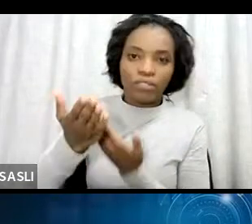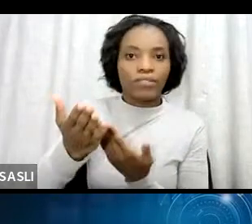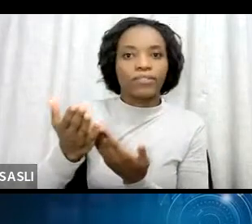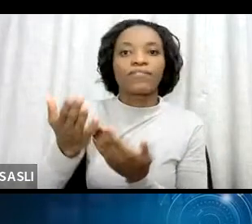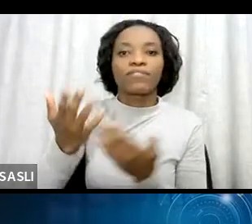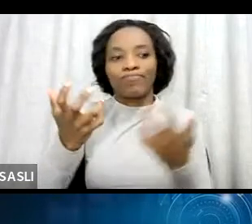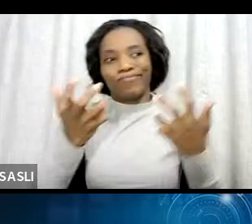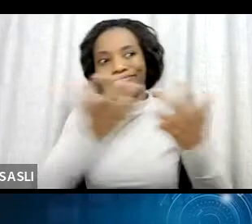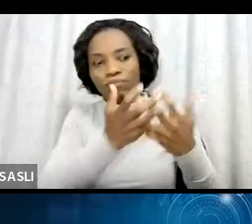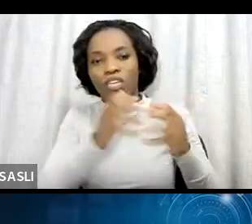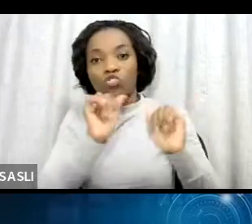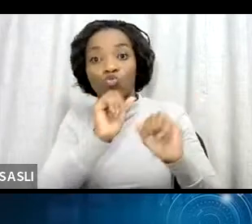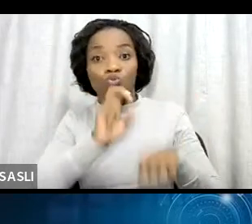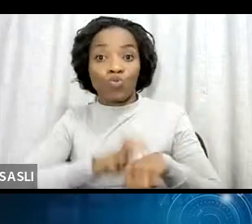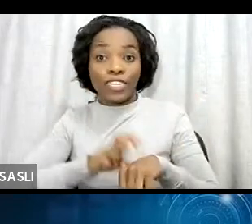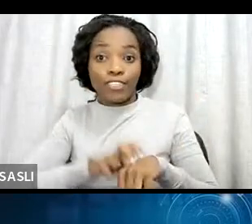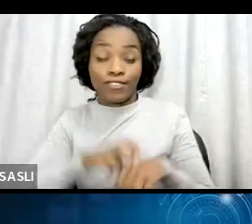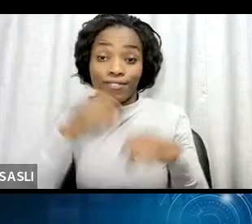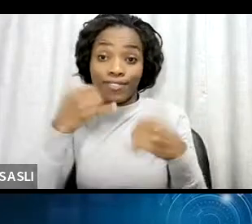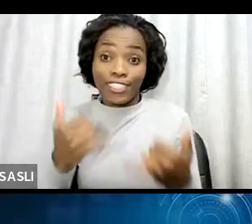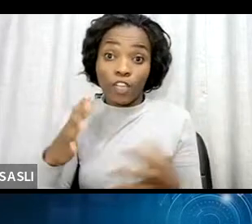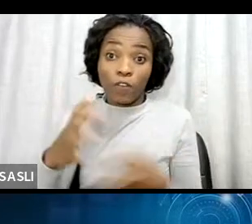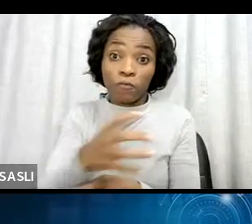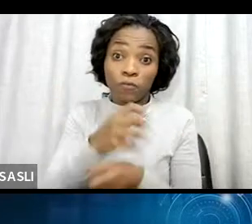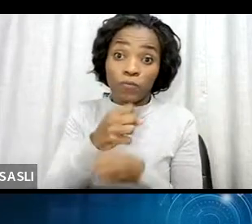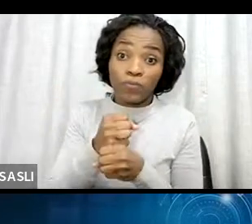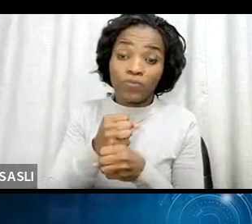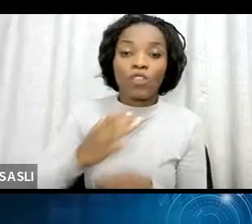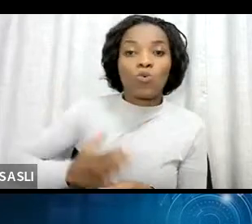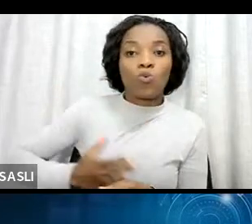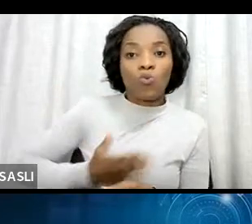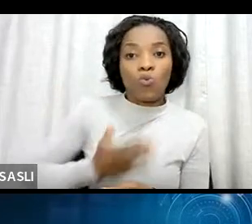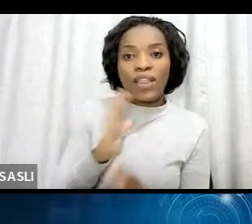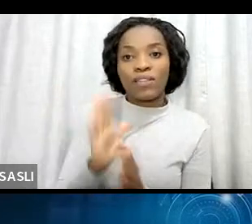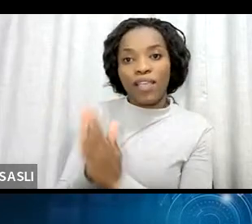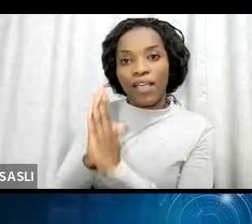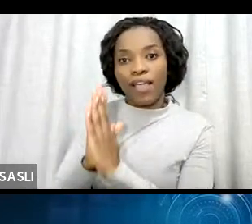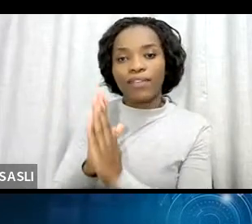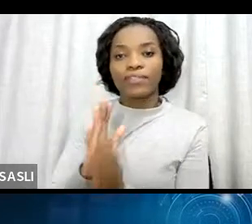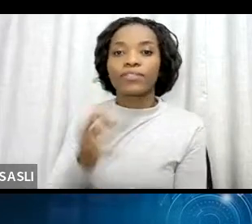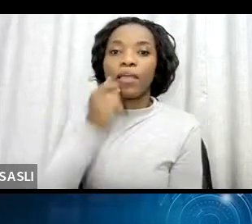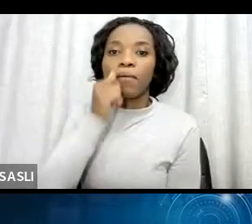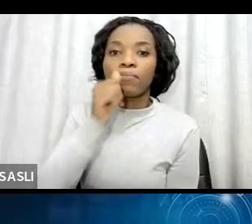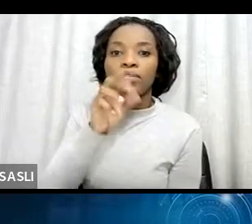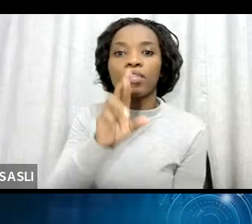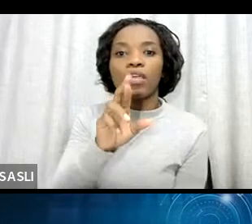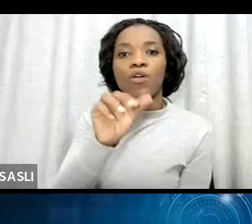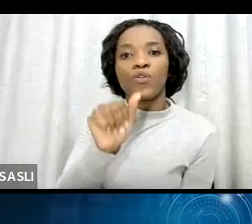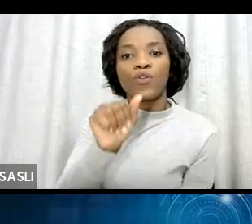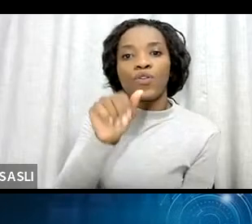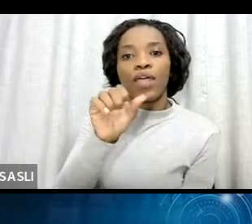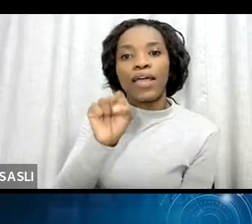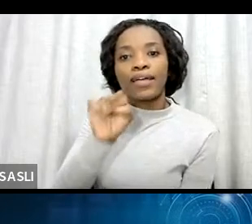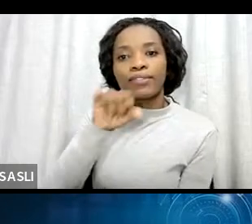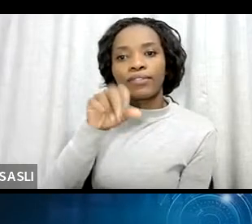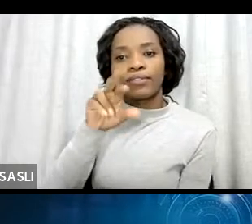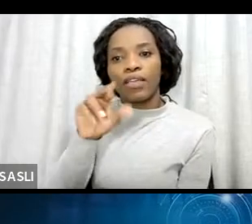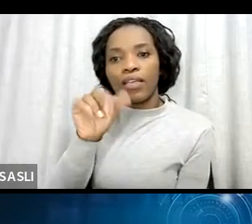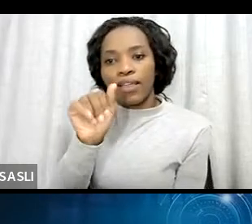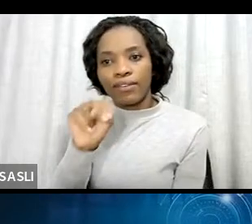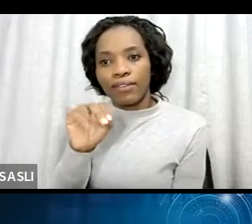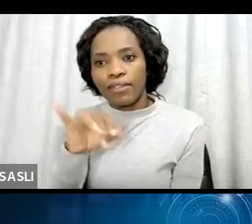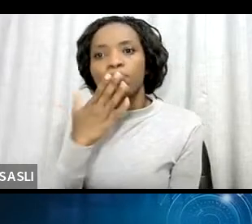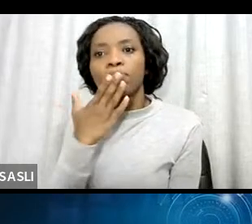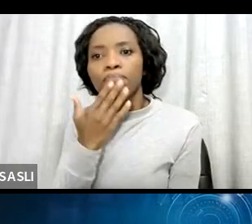And as I conclude, I'll ask Mr. Razilani to take the floor and just give an overview, emphasis on matters that may not